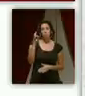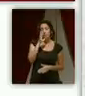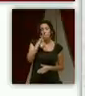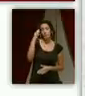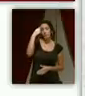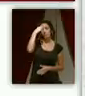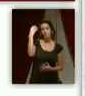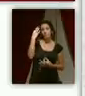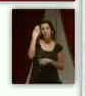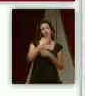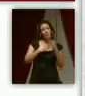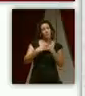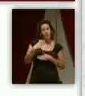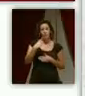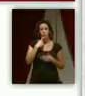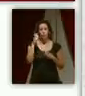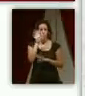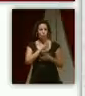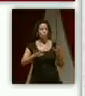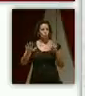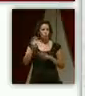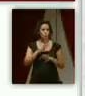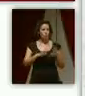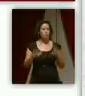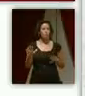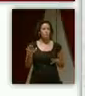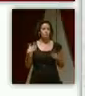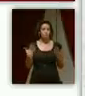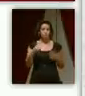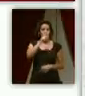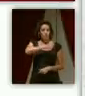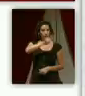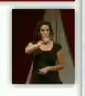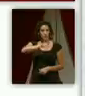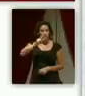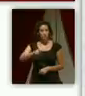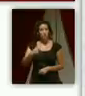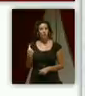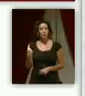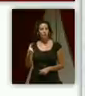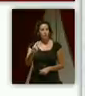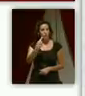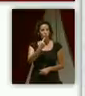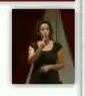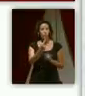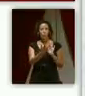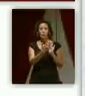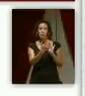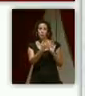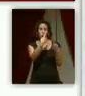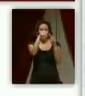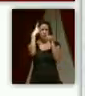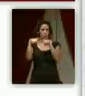very general in our approach because impairments are a complex issue. Every single individual